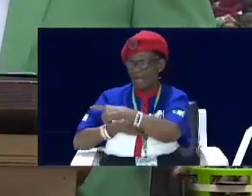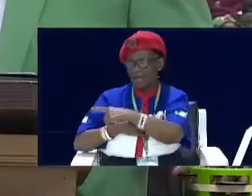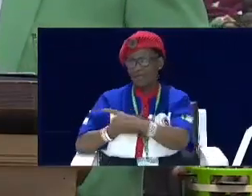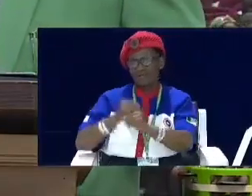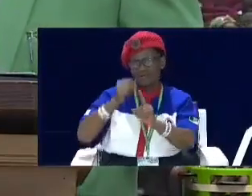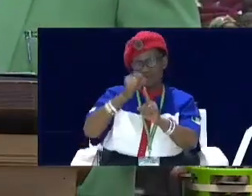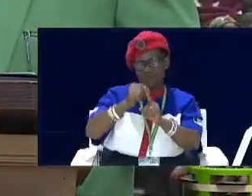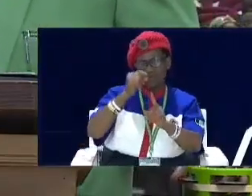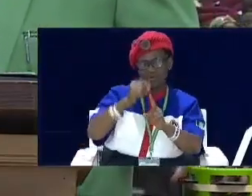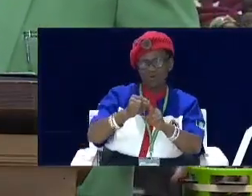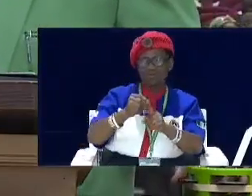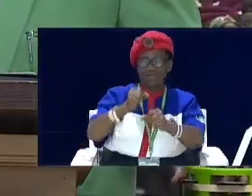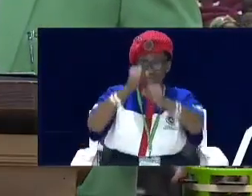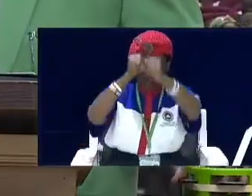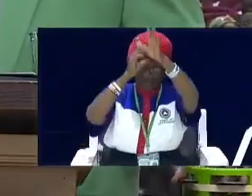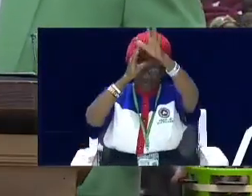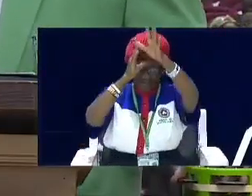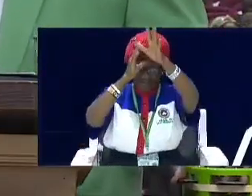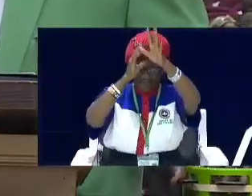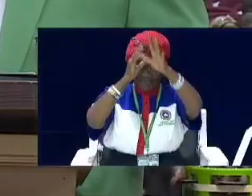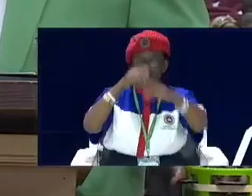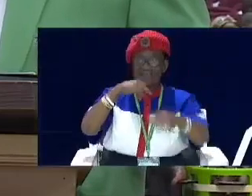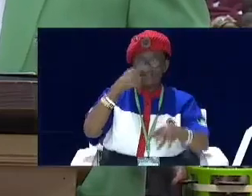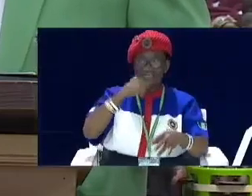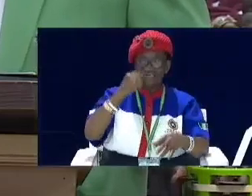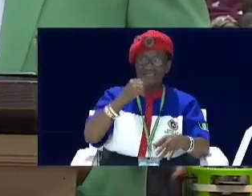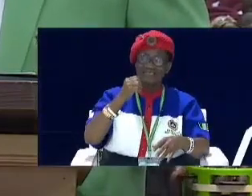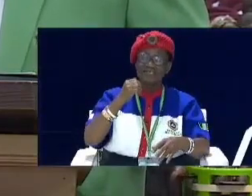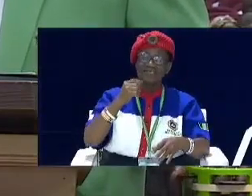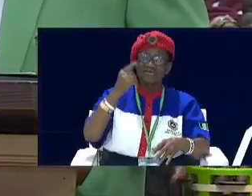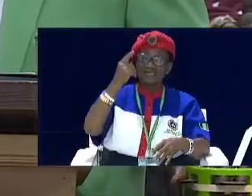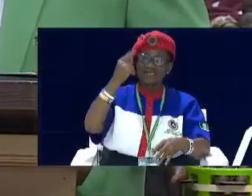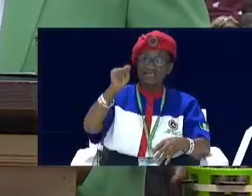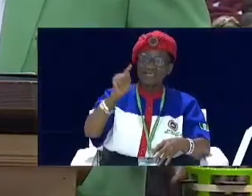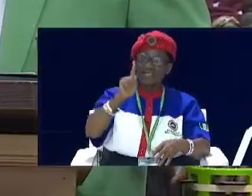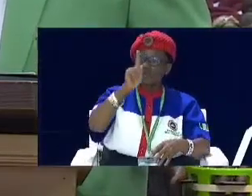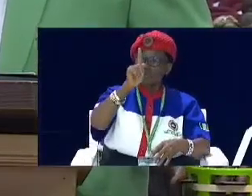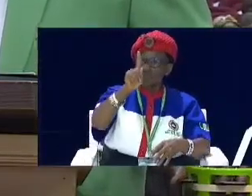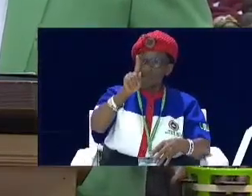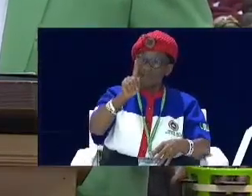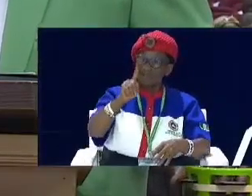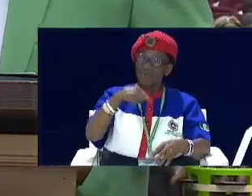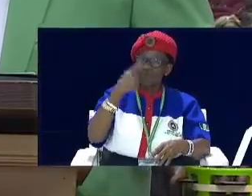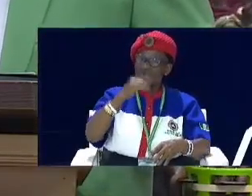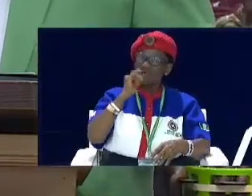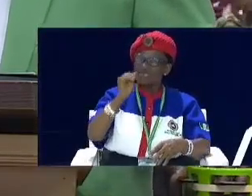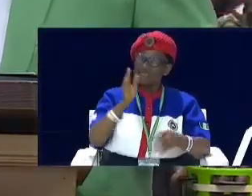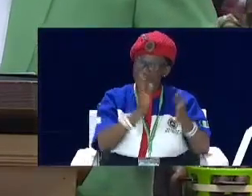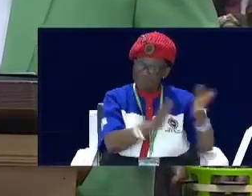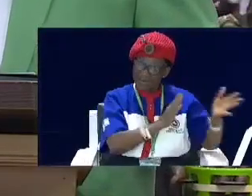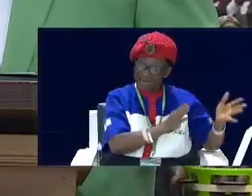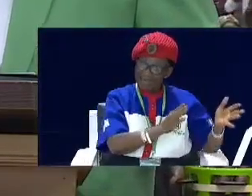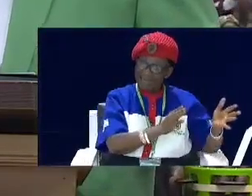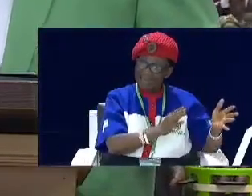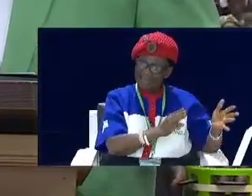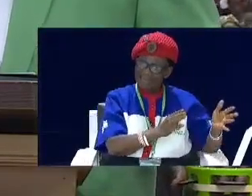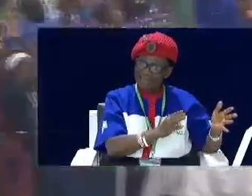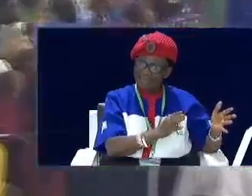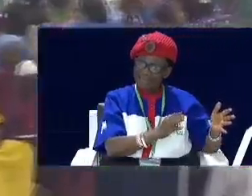Daddy says the one who is planning a siege against your children will die.